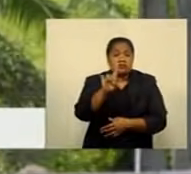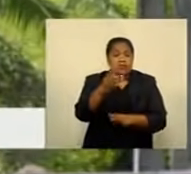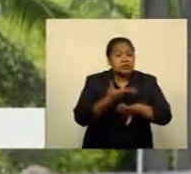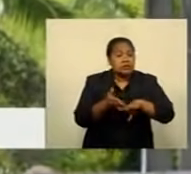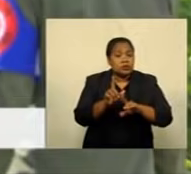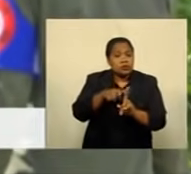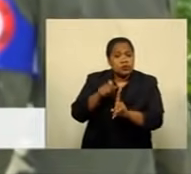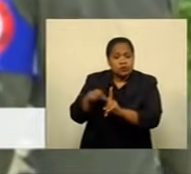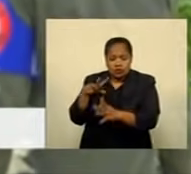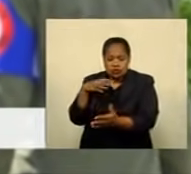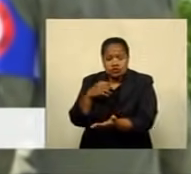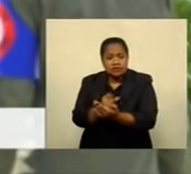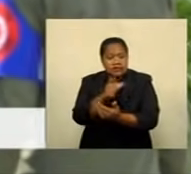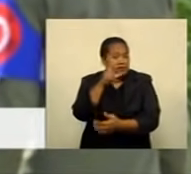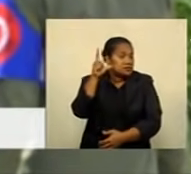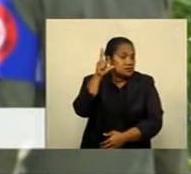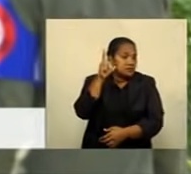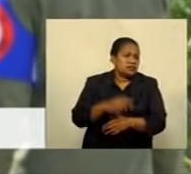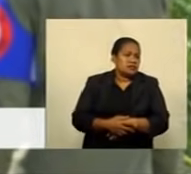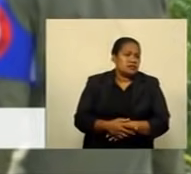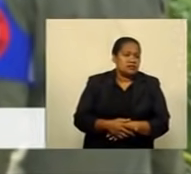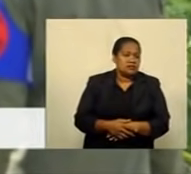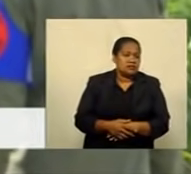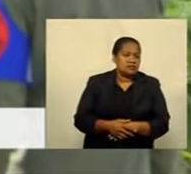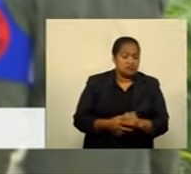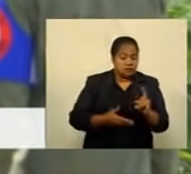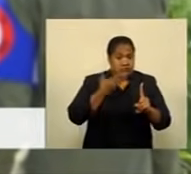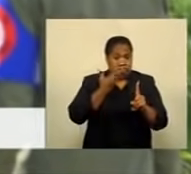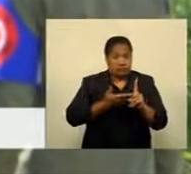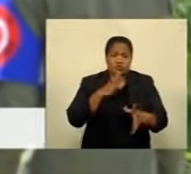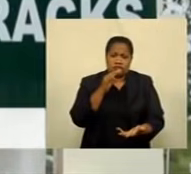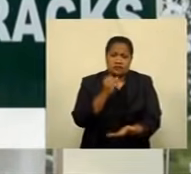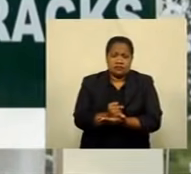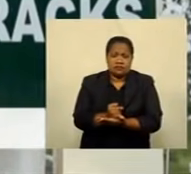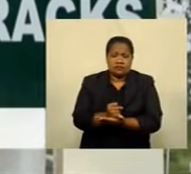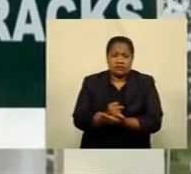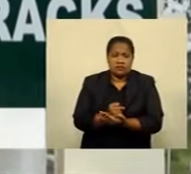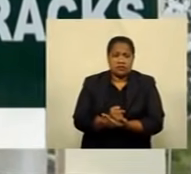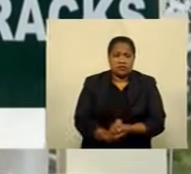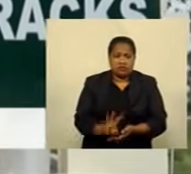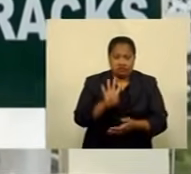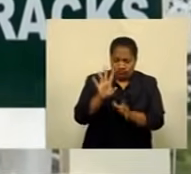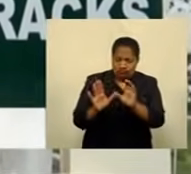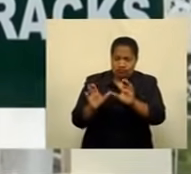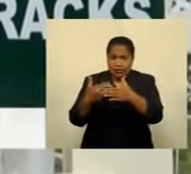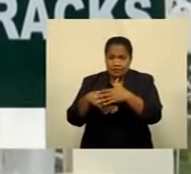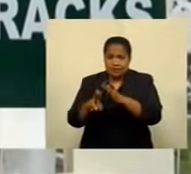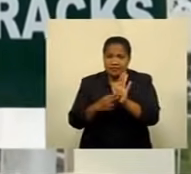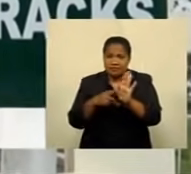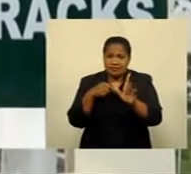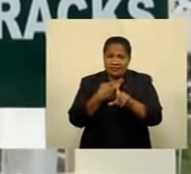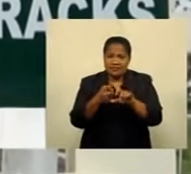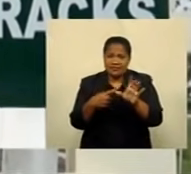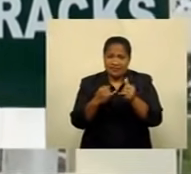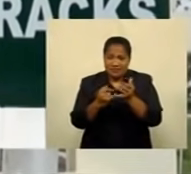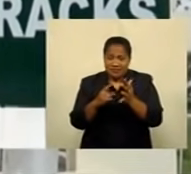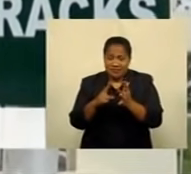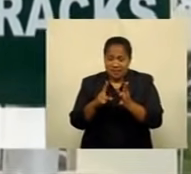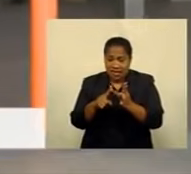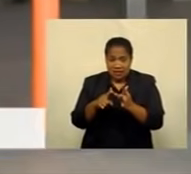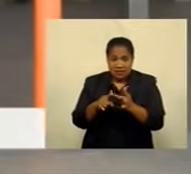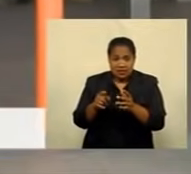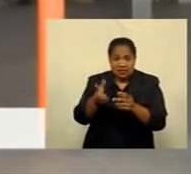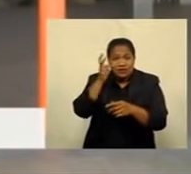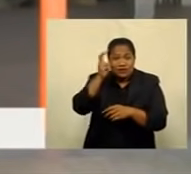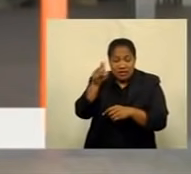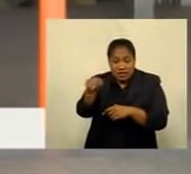for yesterday. Rear Admiral Naupoto confirms the force training group in Nakasi is being used as an isolation facility, while